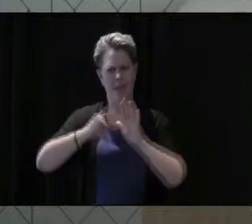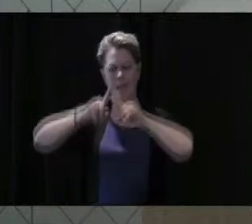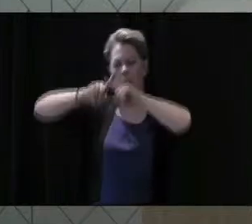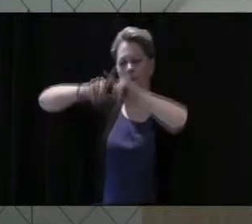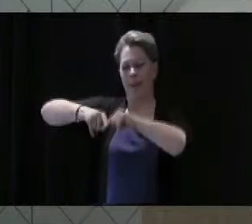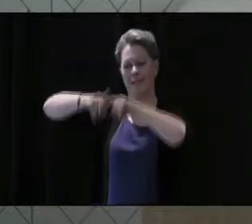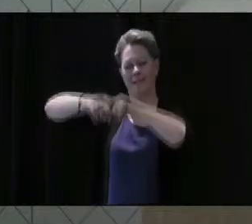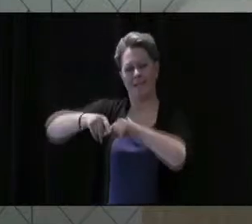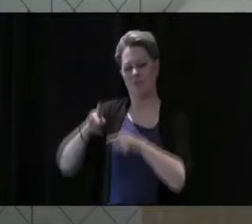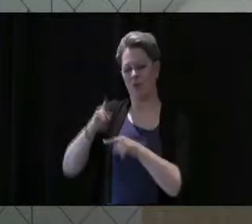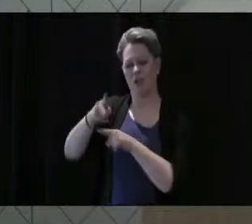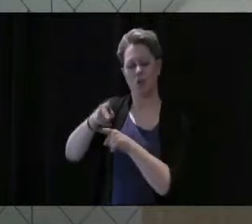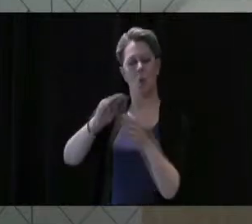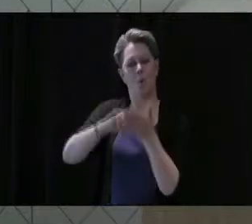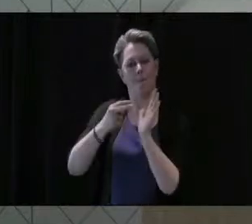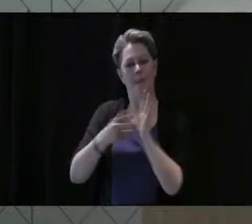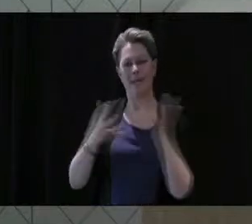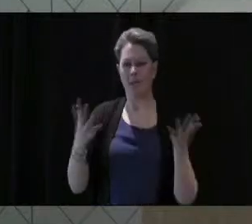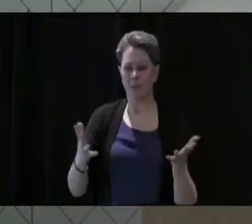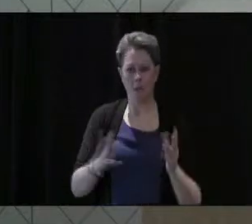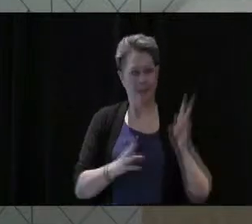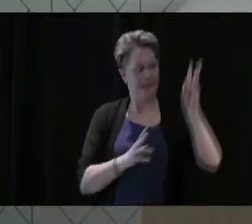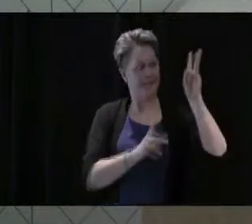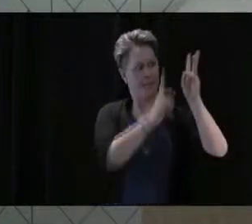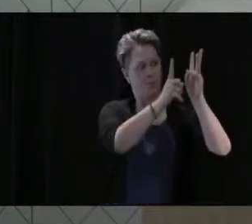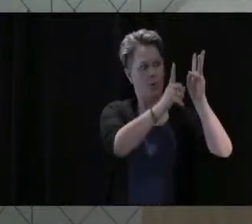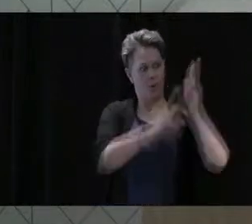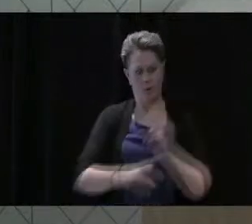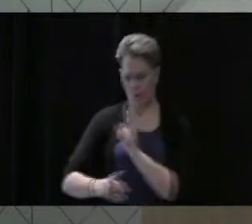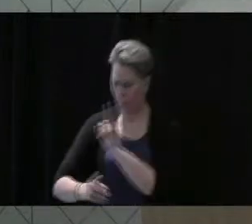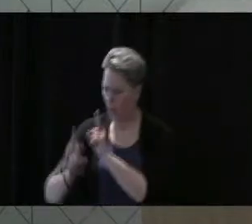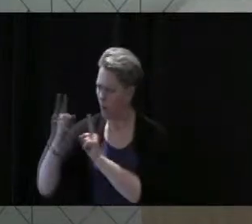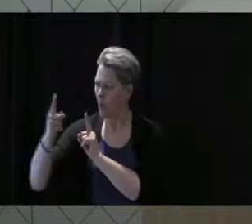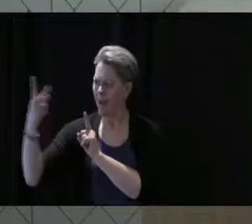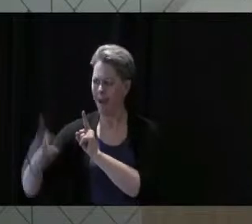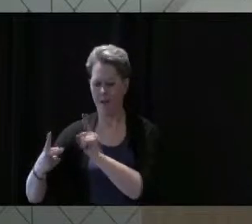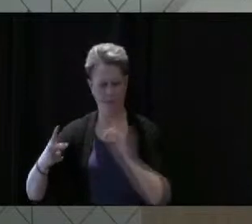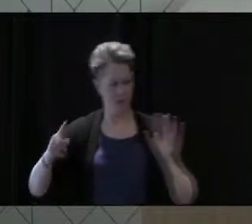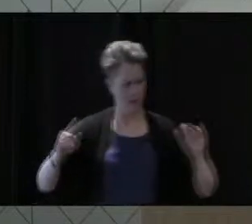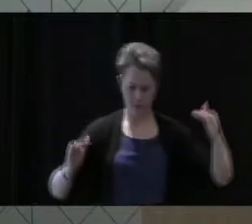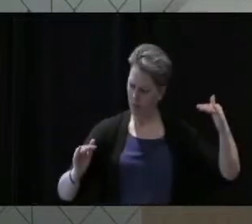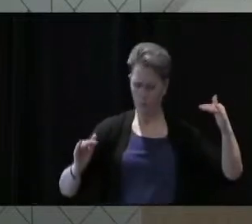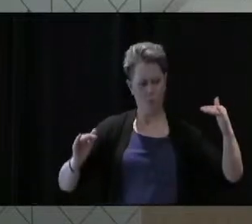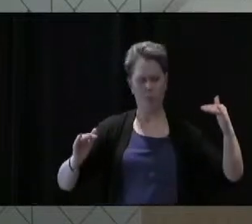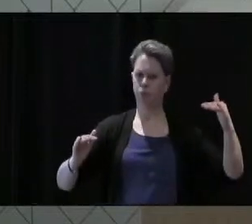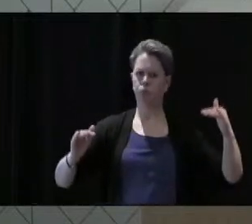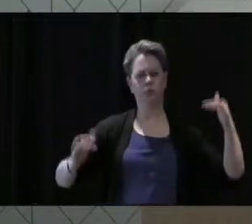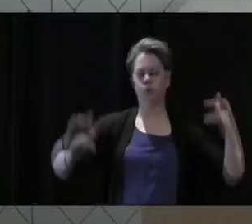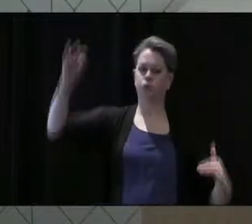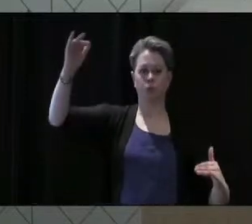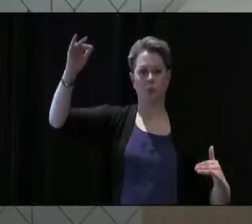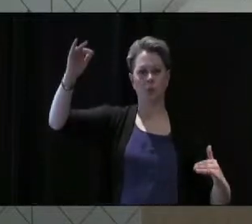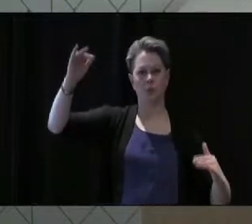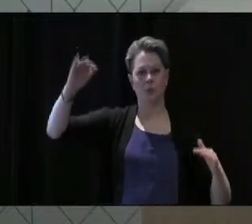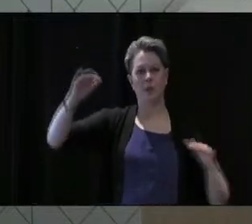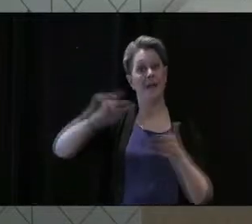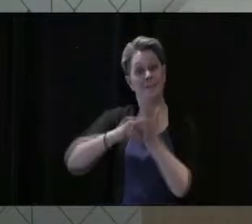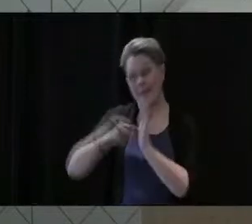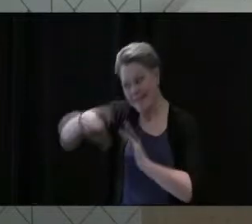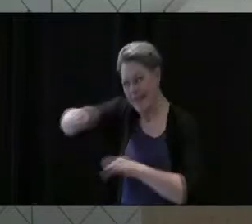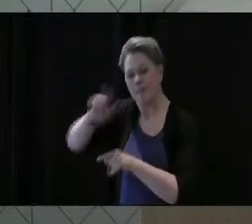ratio. A smaller workforce that is required to look after a growing older